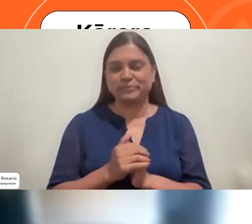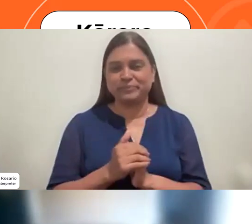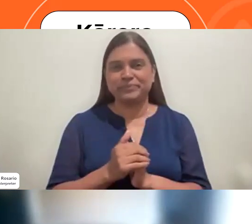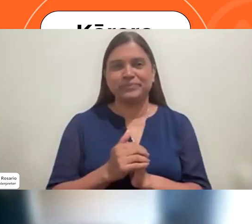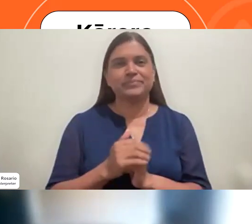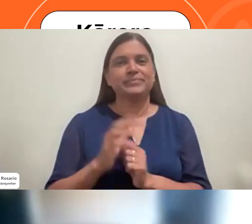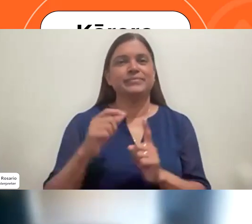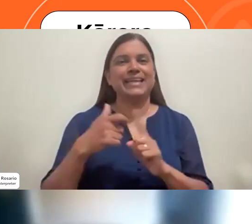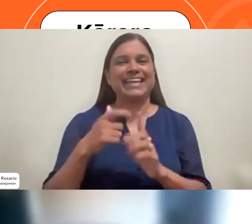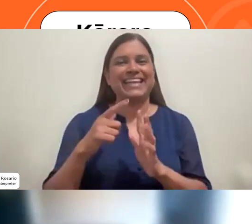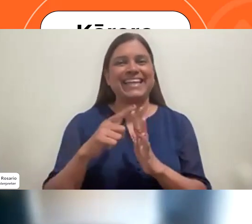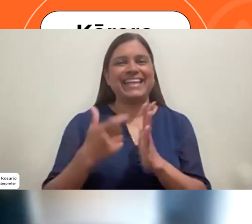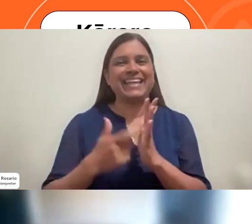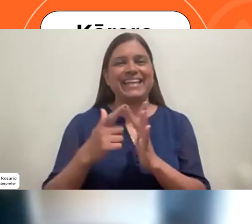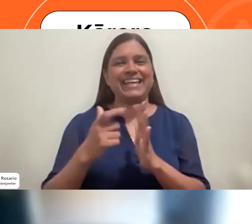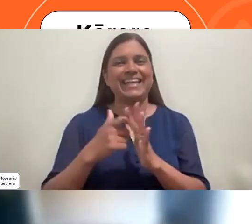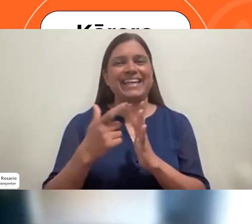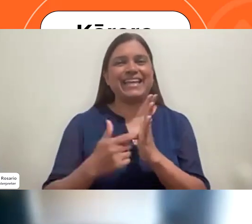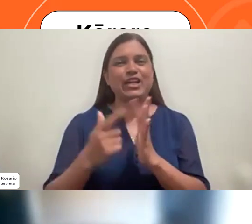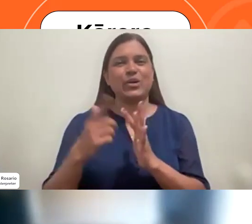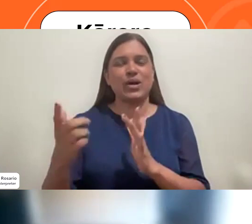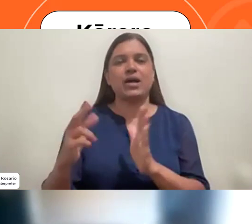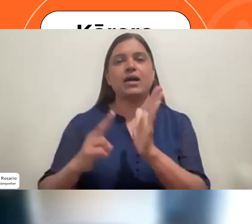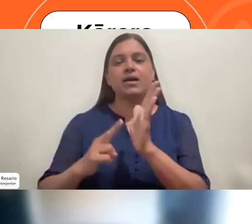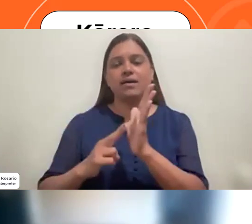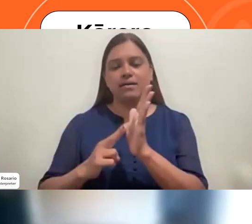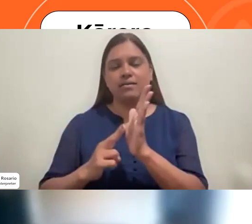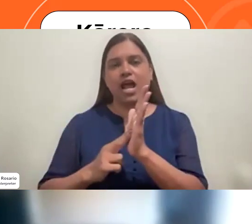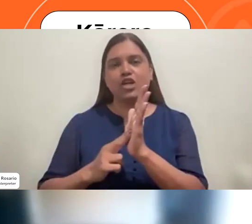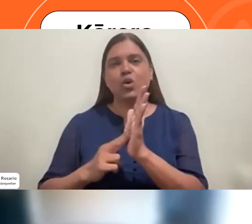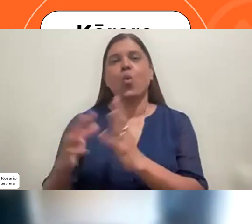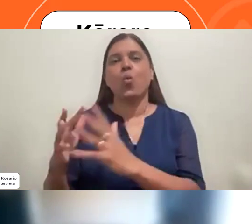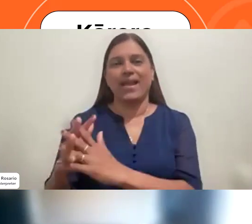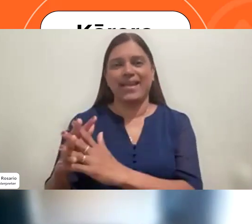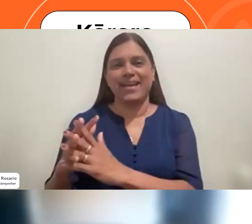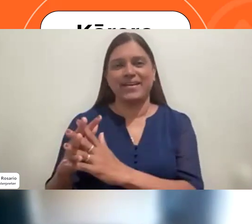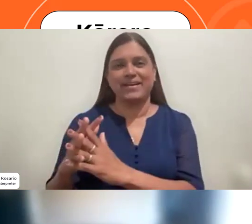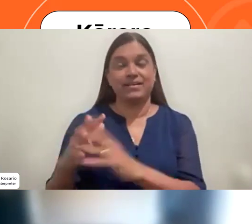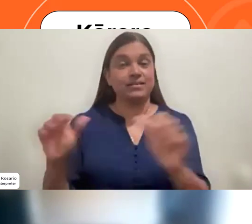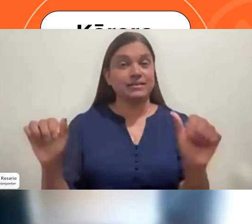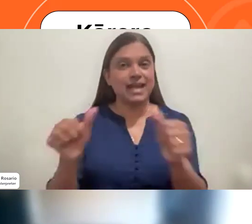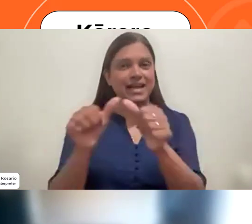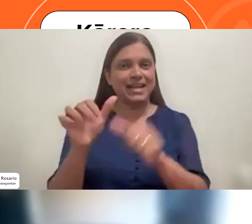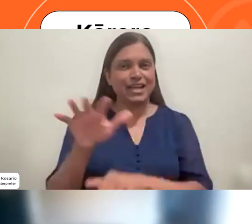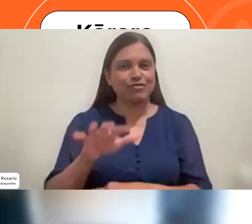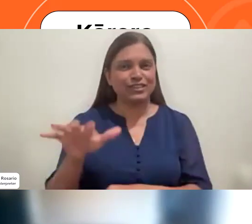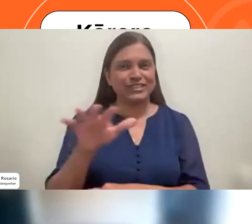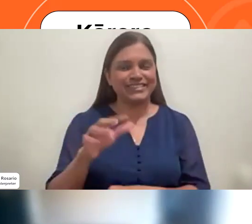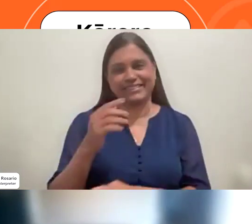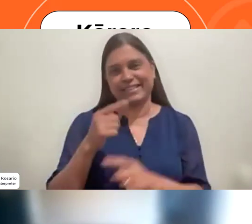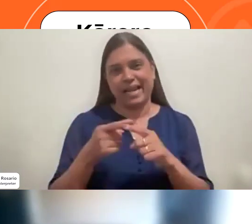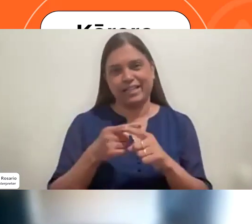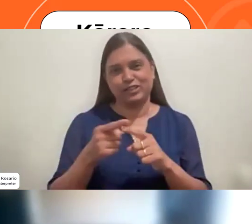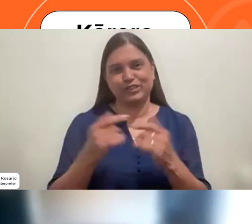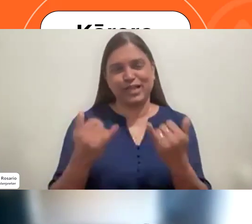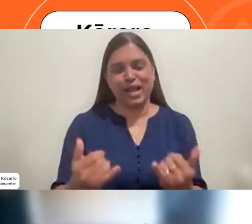rawa, e Ngāroa Wahia, e noho ana ahau. So my family come from the Taranaki region. I grew up in